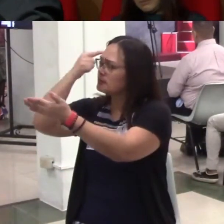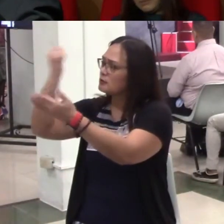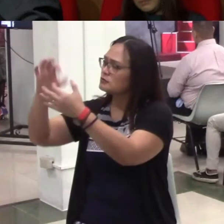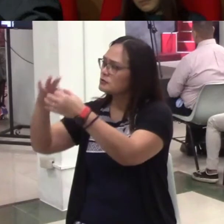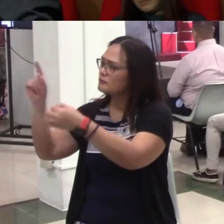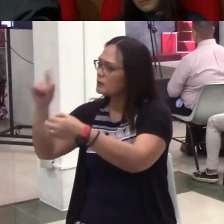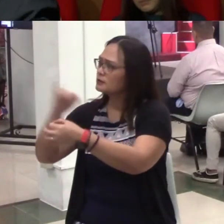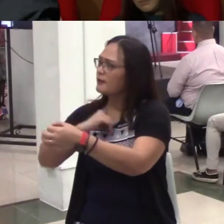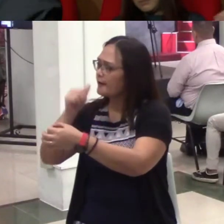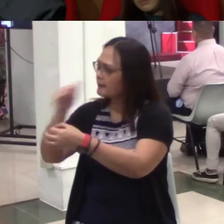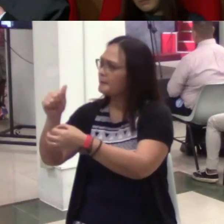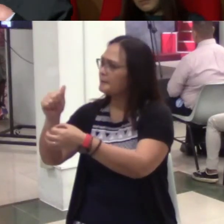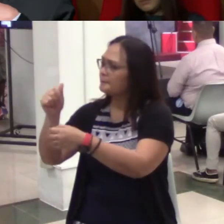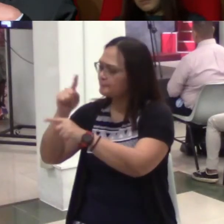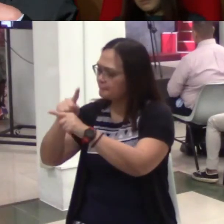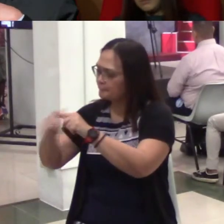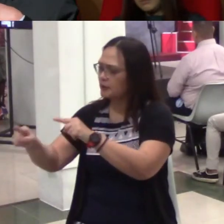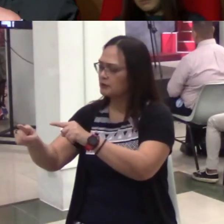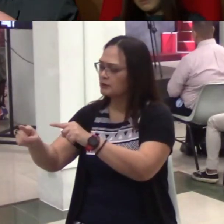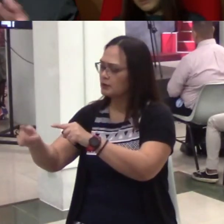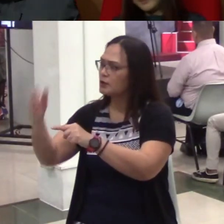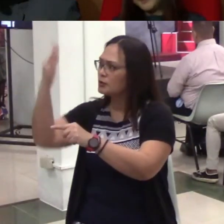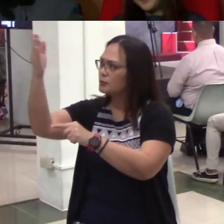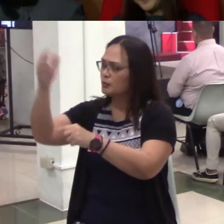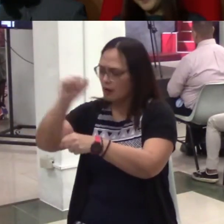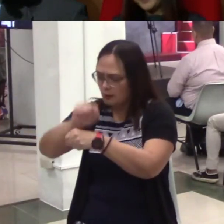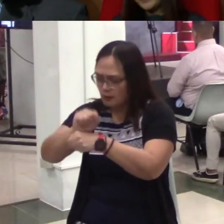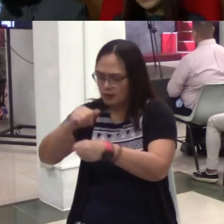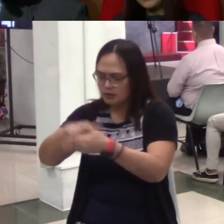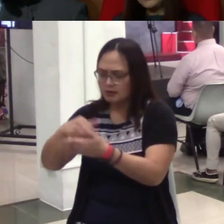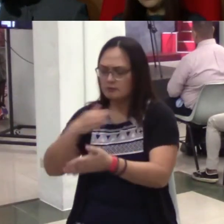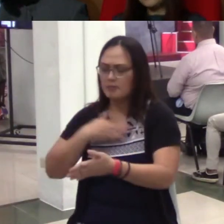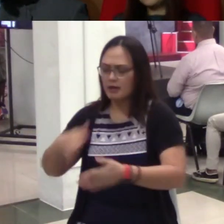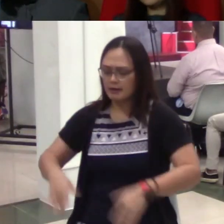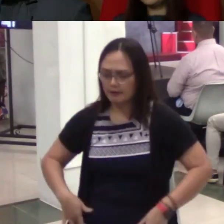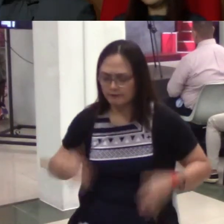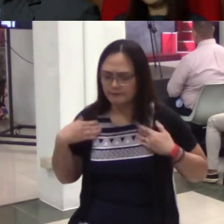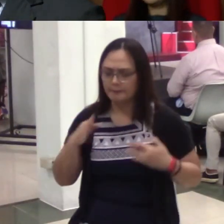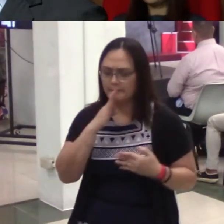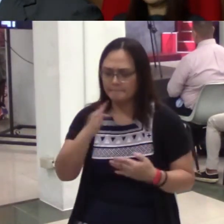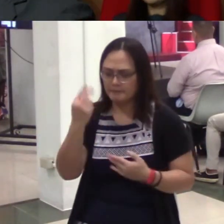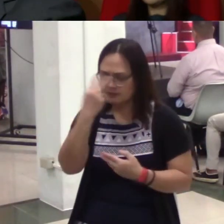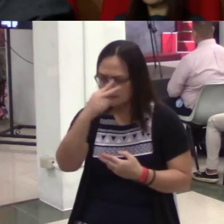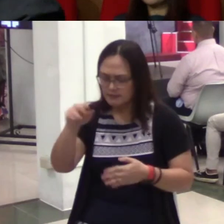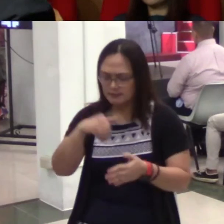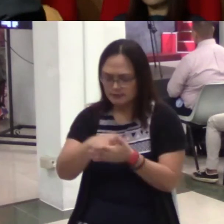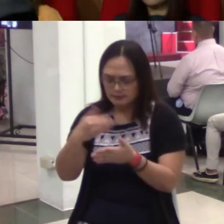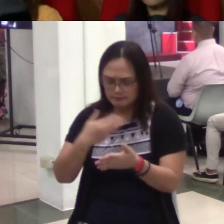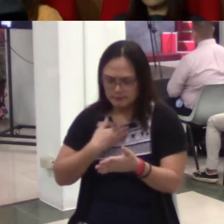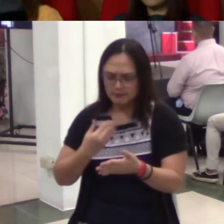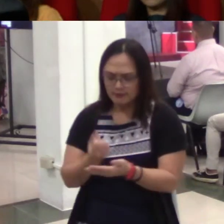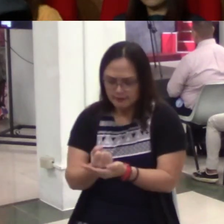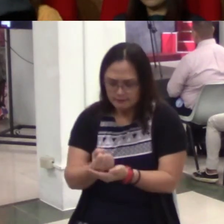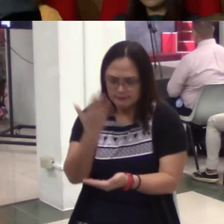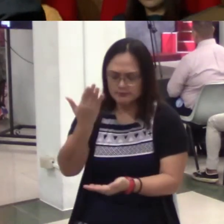is. Work in my life. Be seen in me. Enrich me.